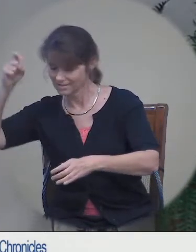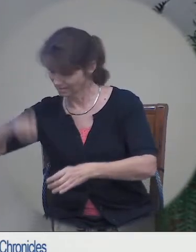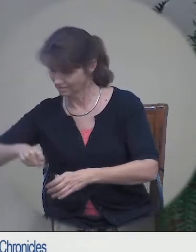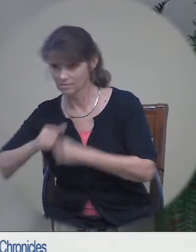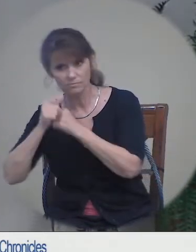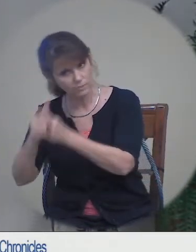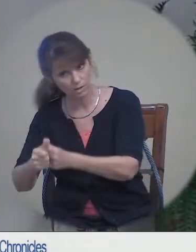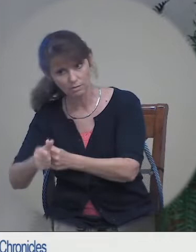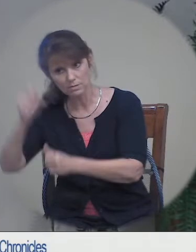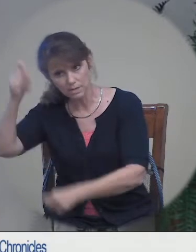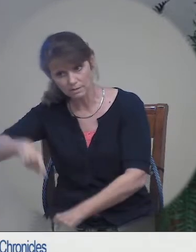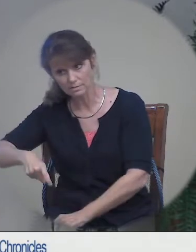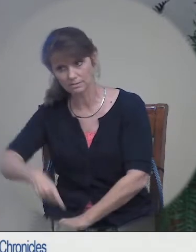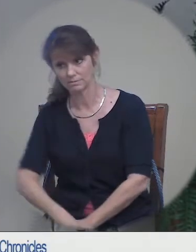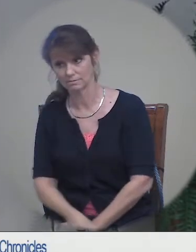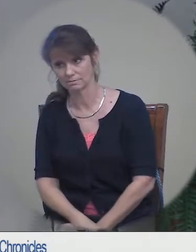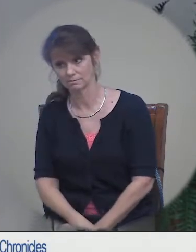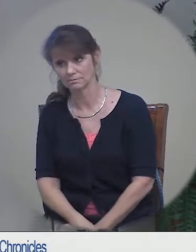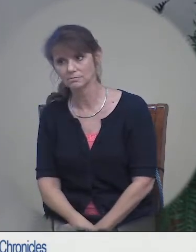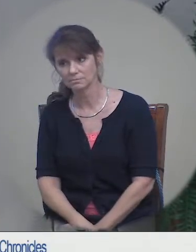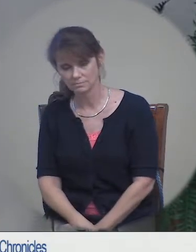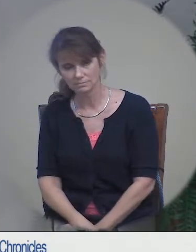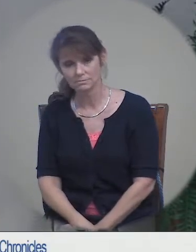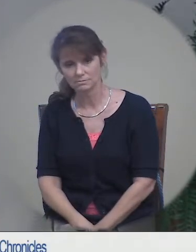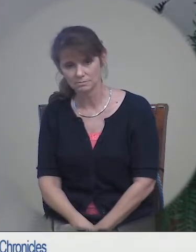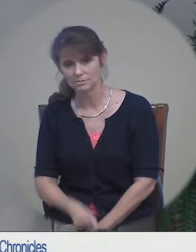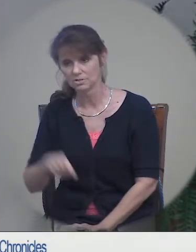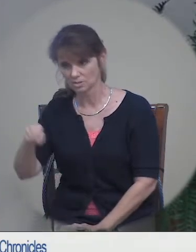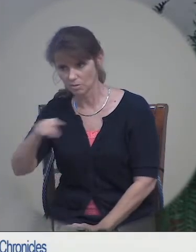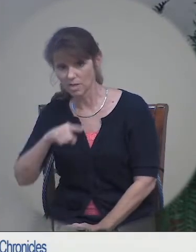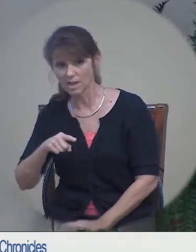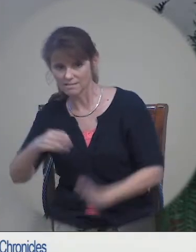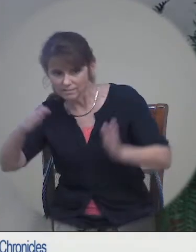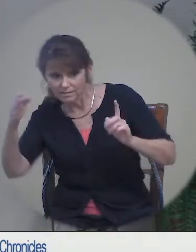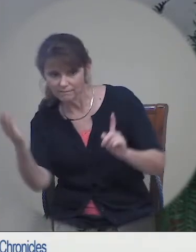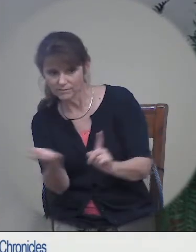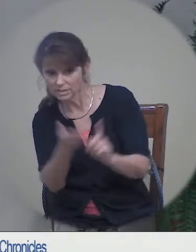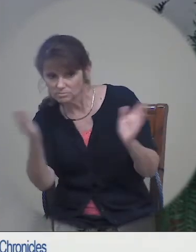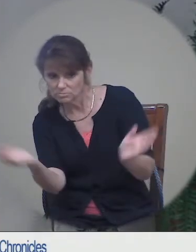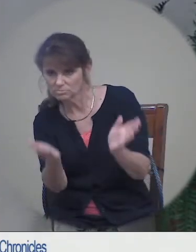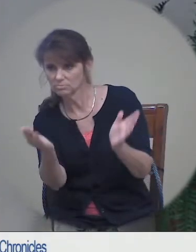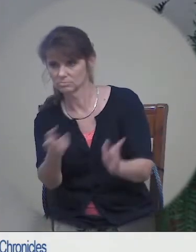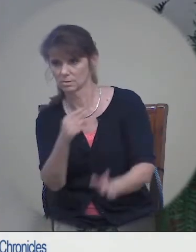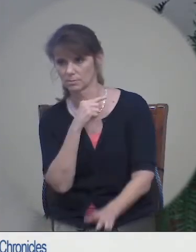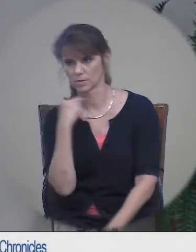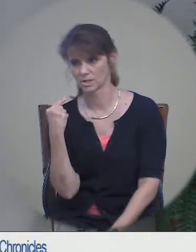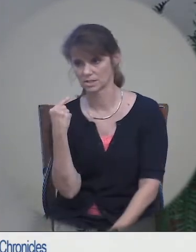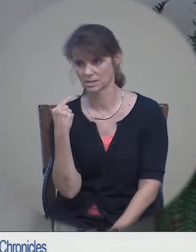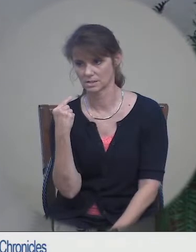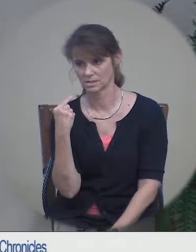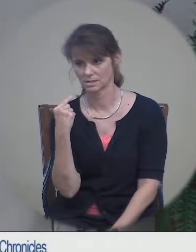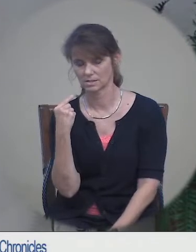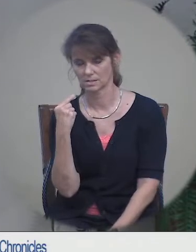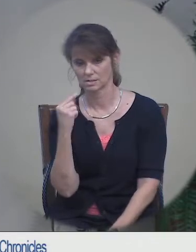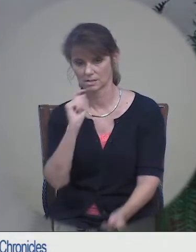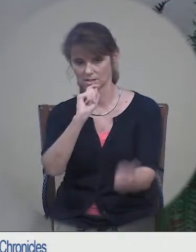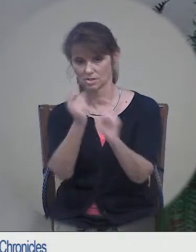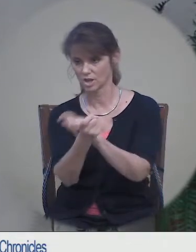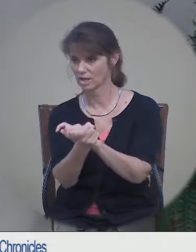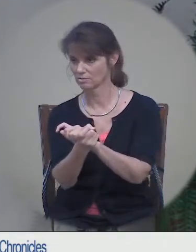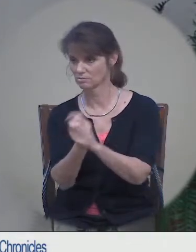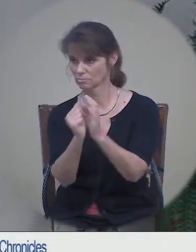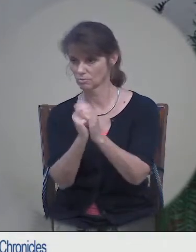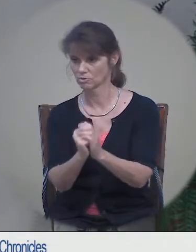So I want to just ask one question, though, as we think about these reforms.